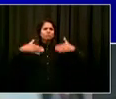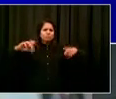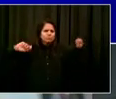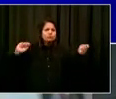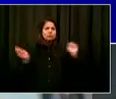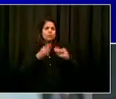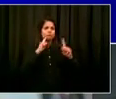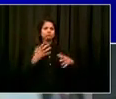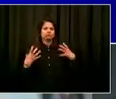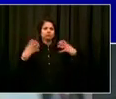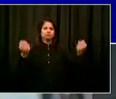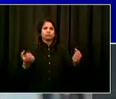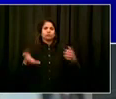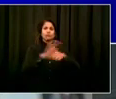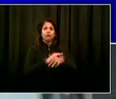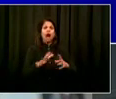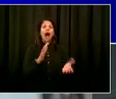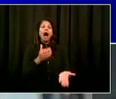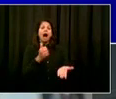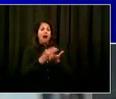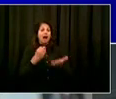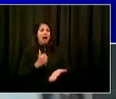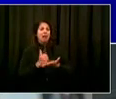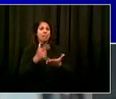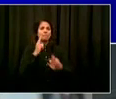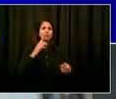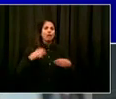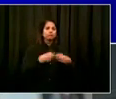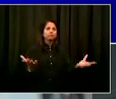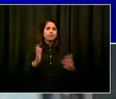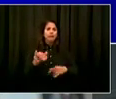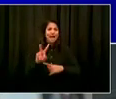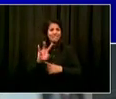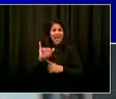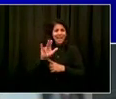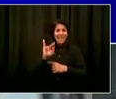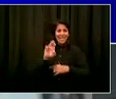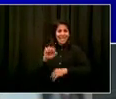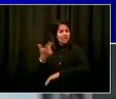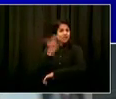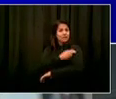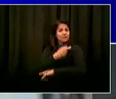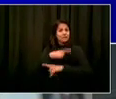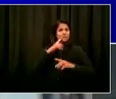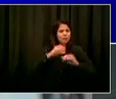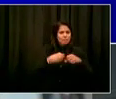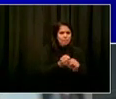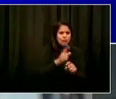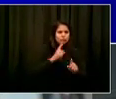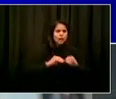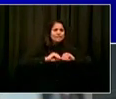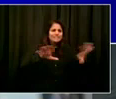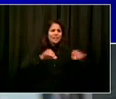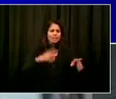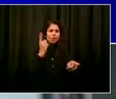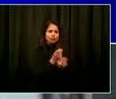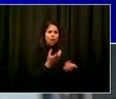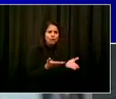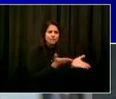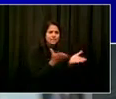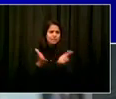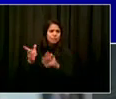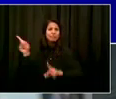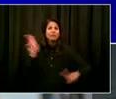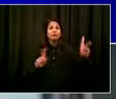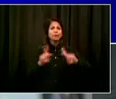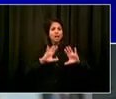a sense of hope and possibility, and putting behind us what has been such a painful and divisive time for our nation, for